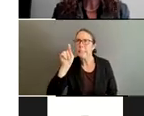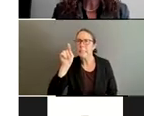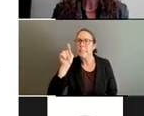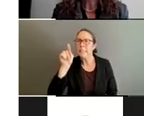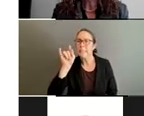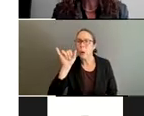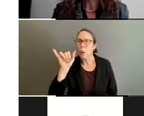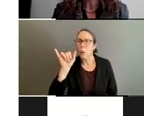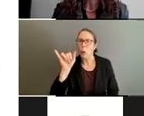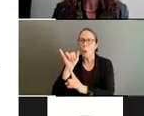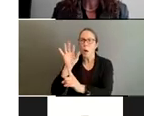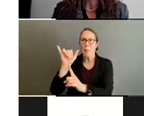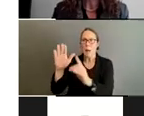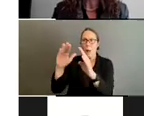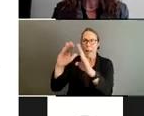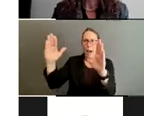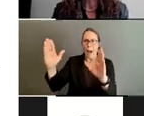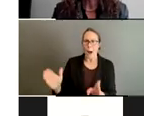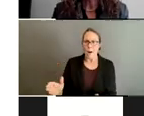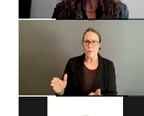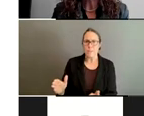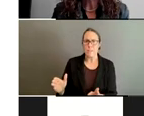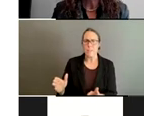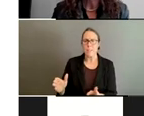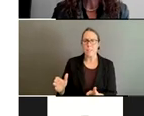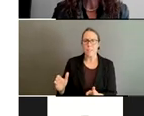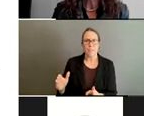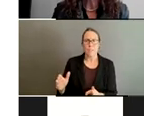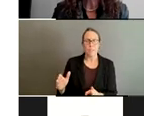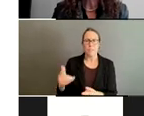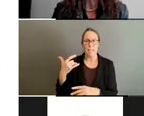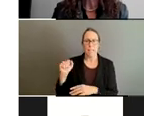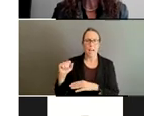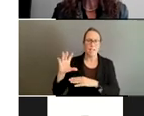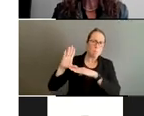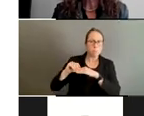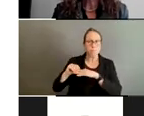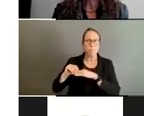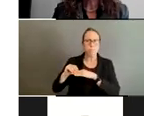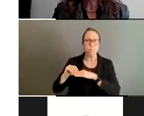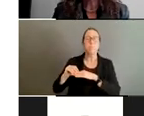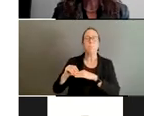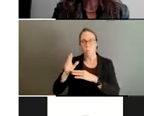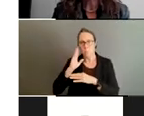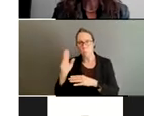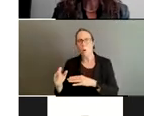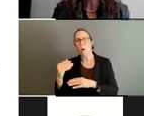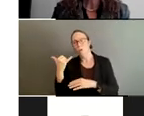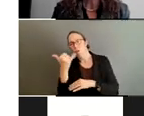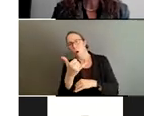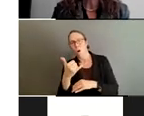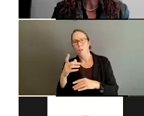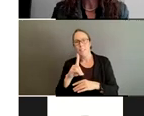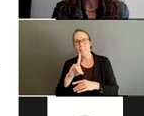know, somebody was in their home and they were running low on gas. And so they would refer it to the disability